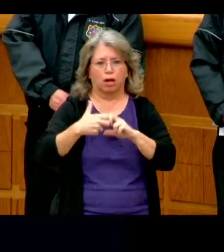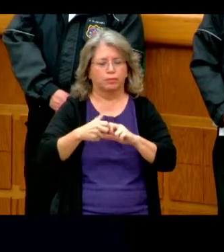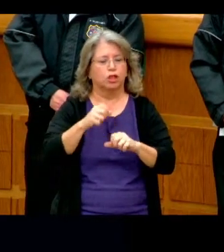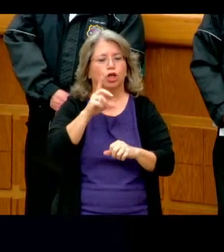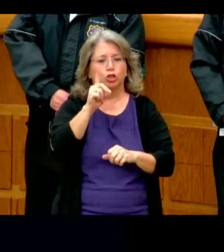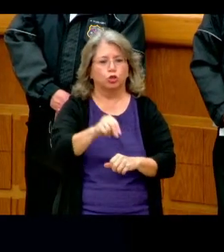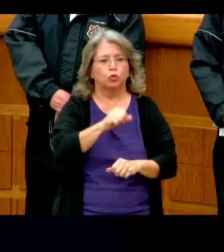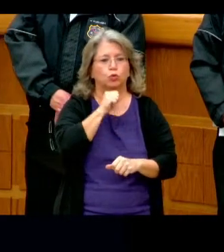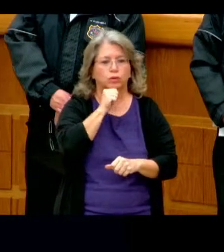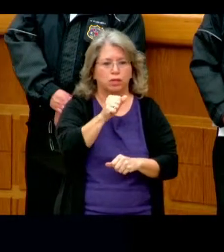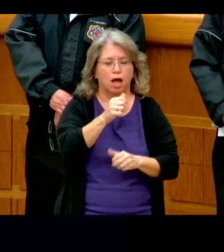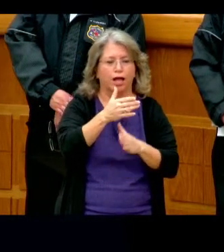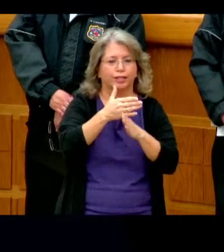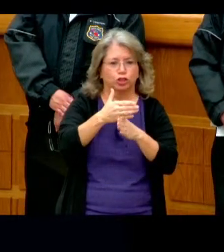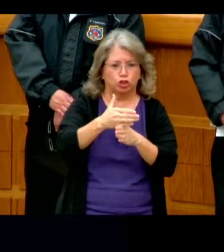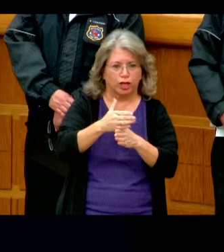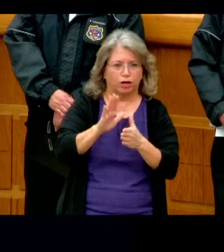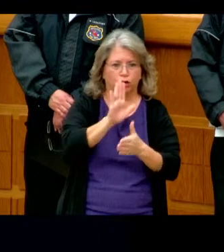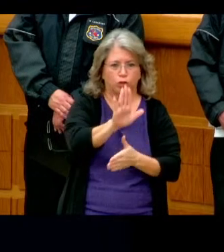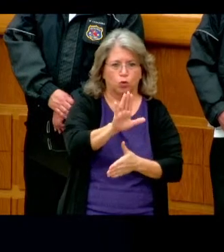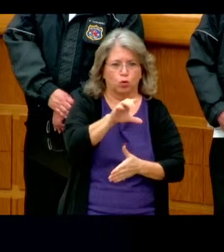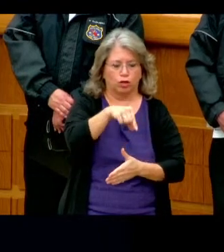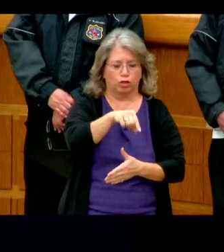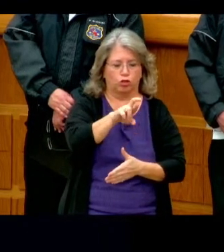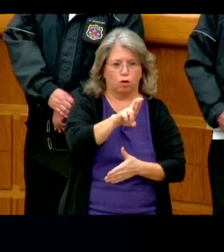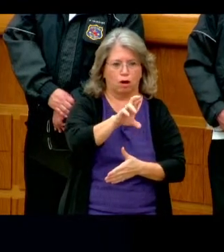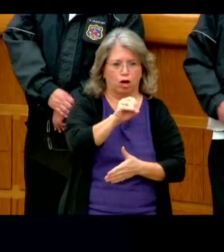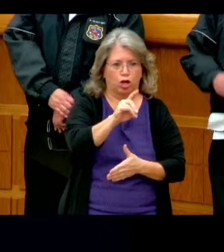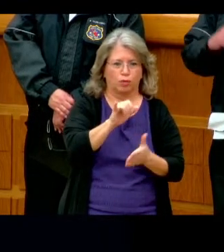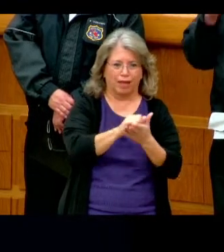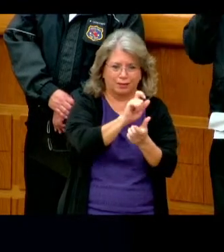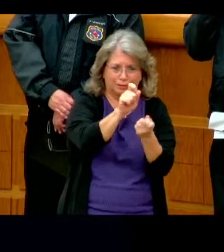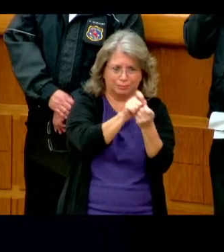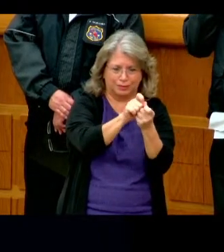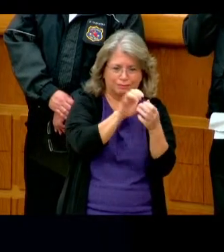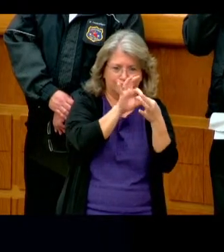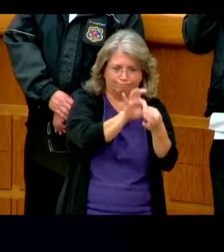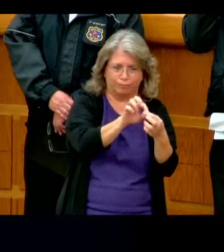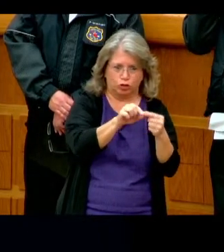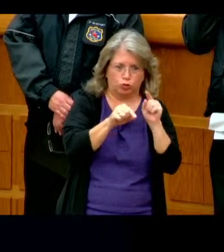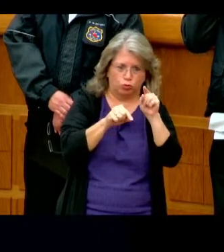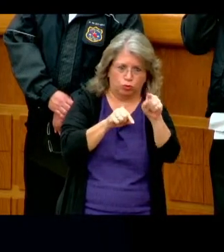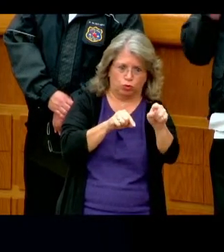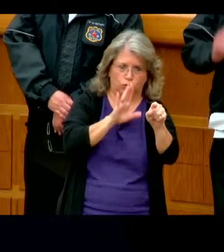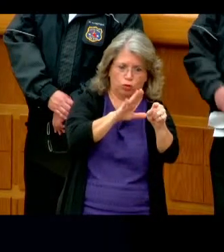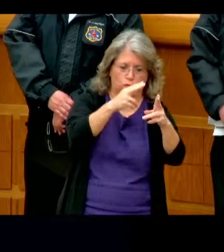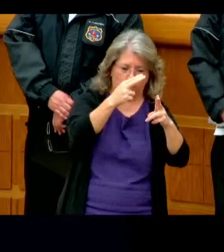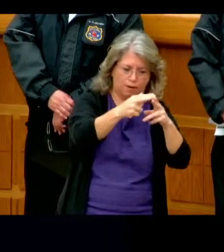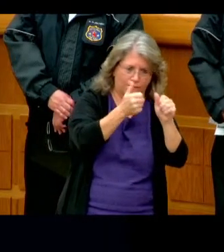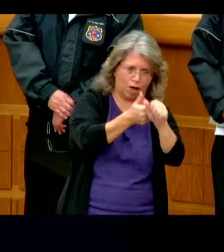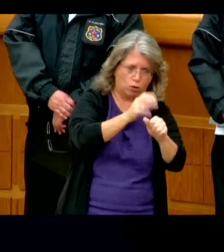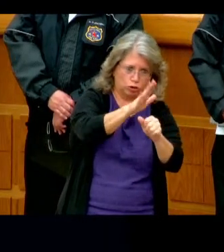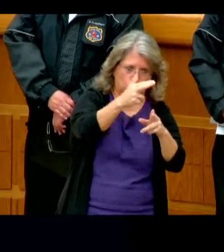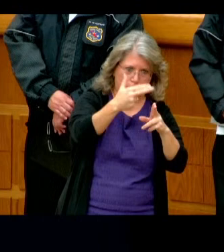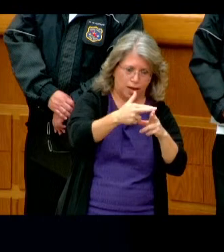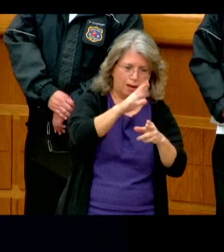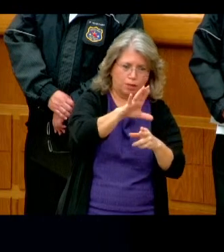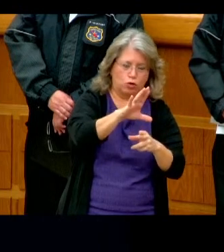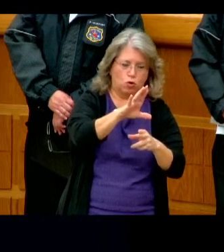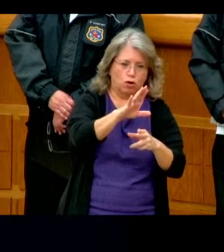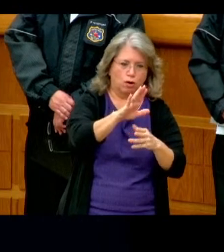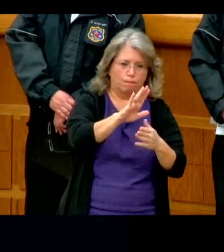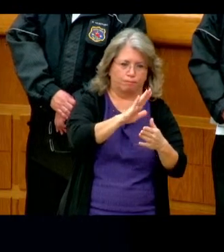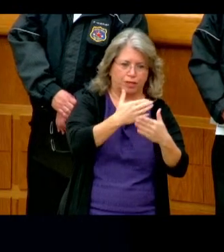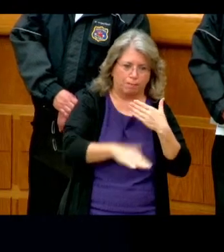your QR code. That's really important. It's your unique code. It goes with your date of birth. It goes with your